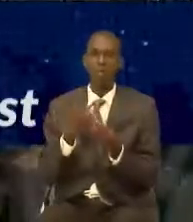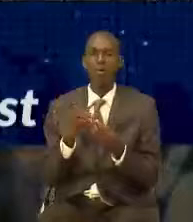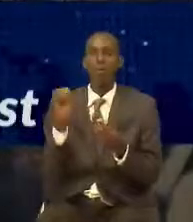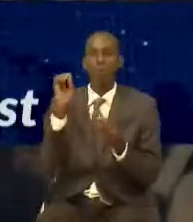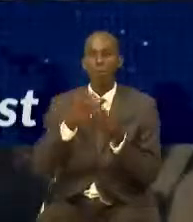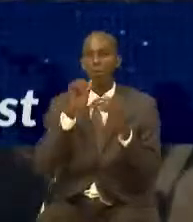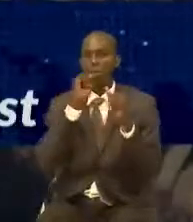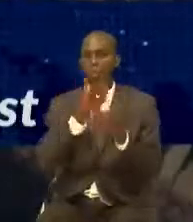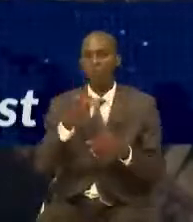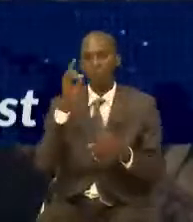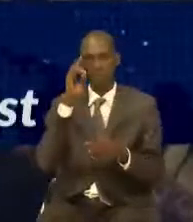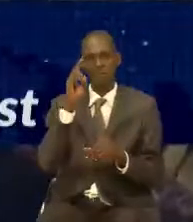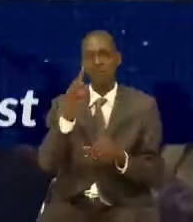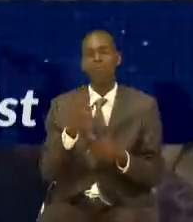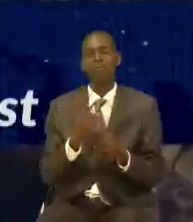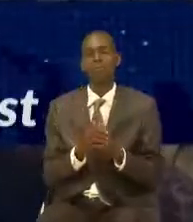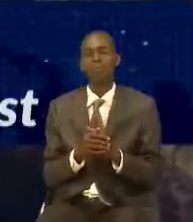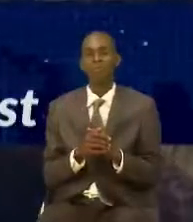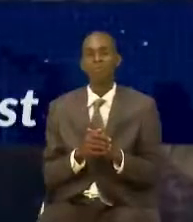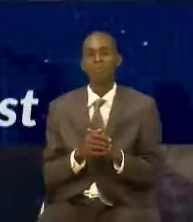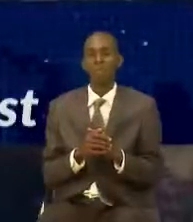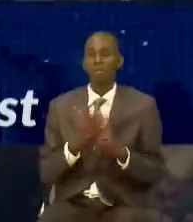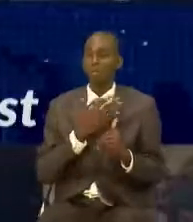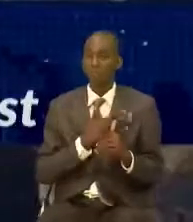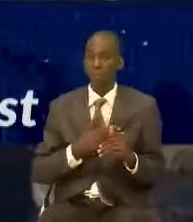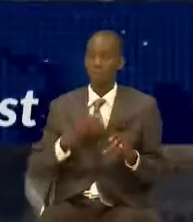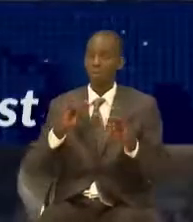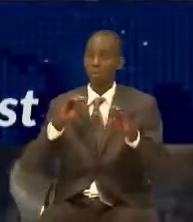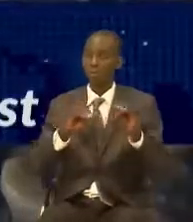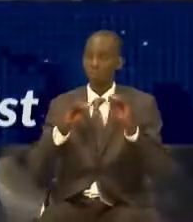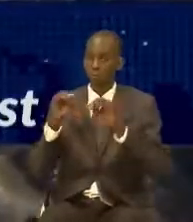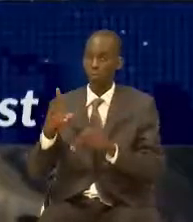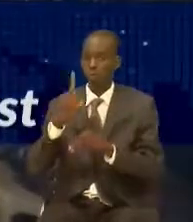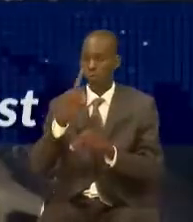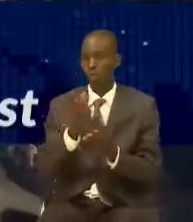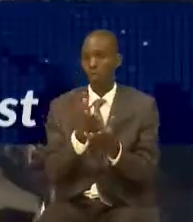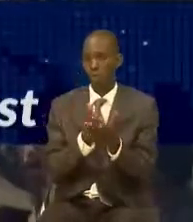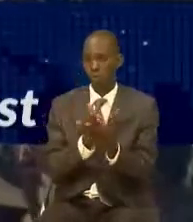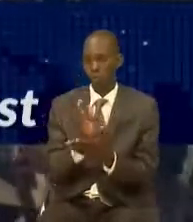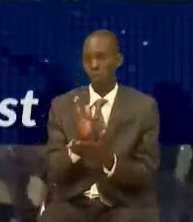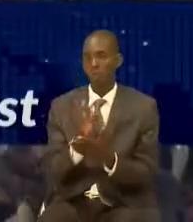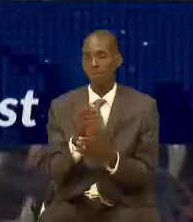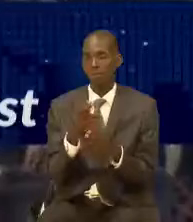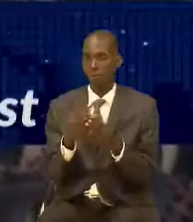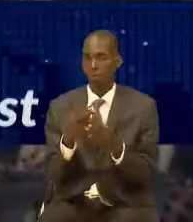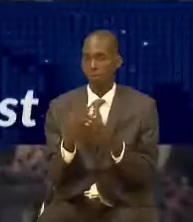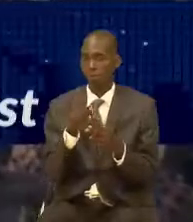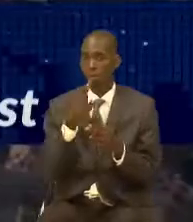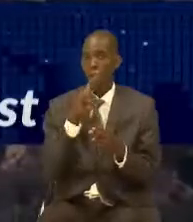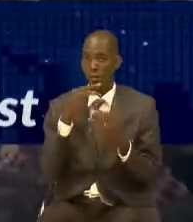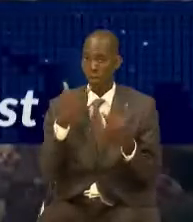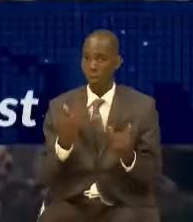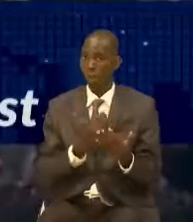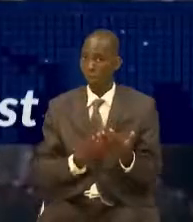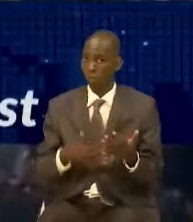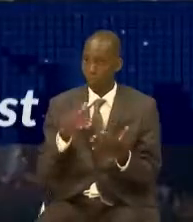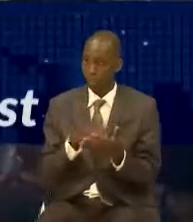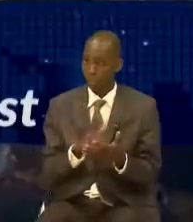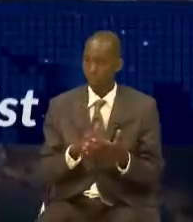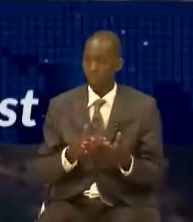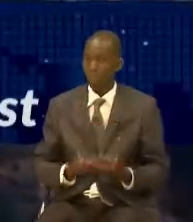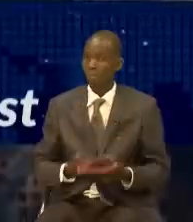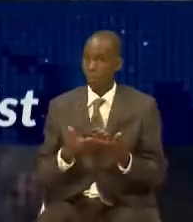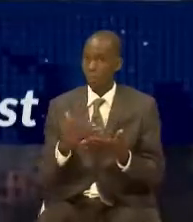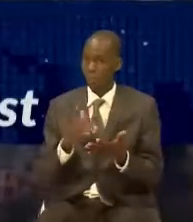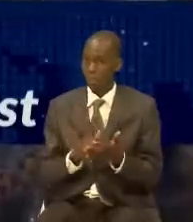Let's have your full details, please. Write everything clearly, legibly. Make it readable